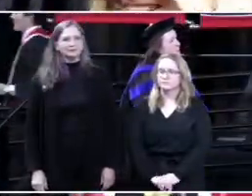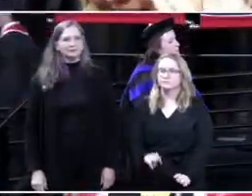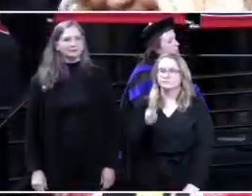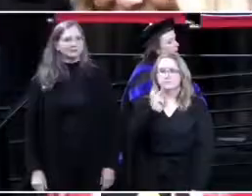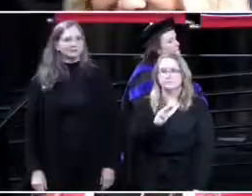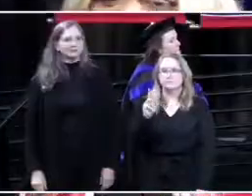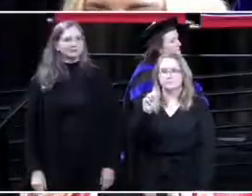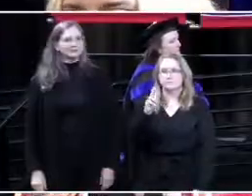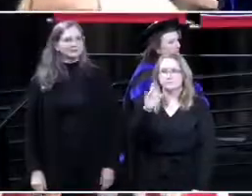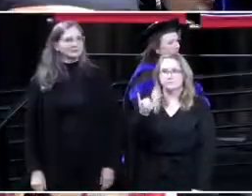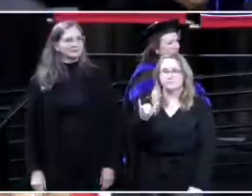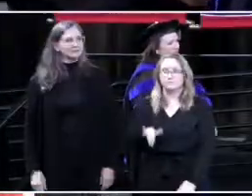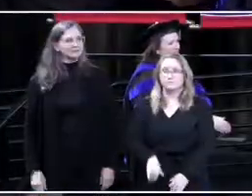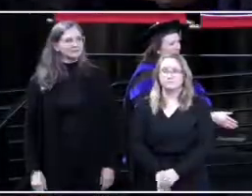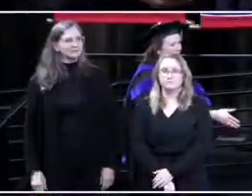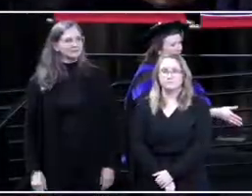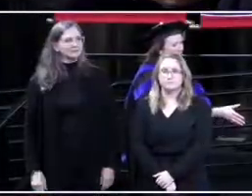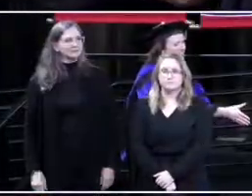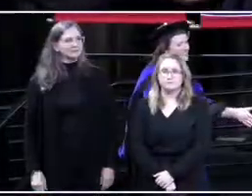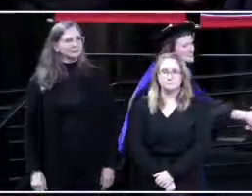Mackenzie Murray.